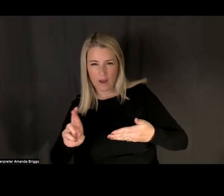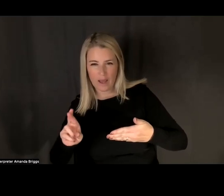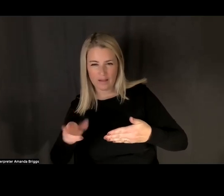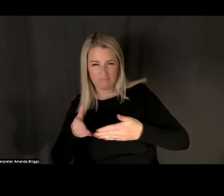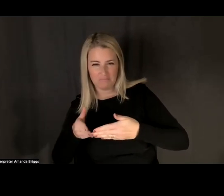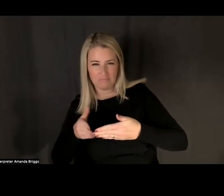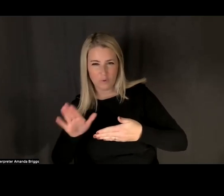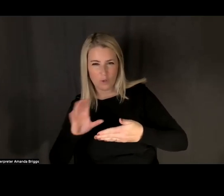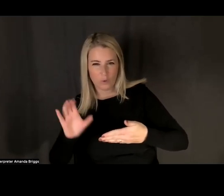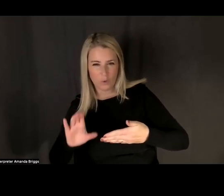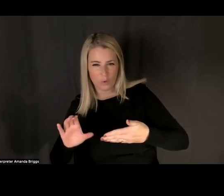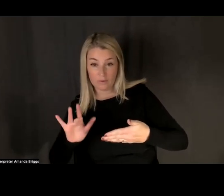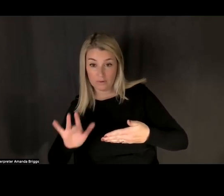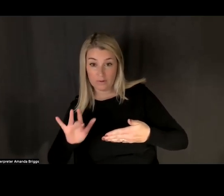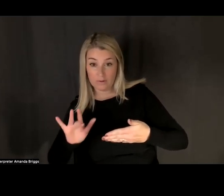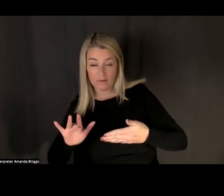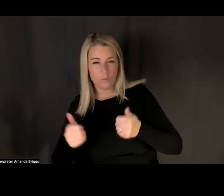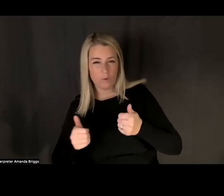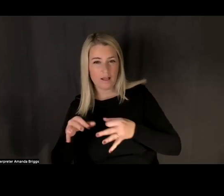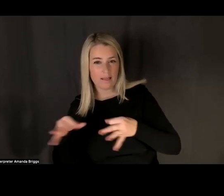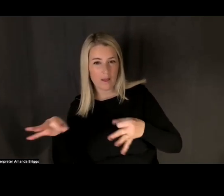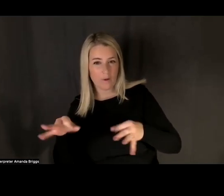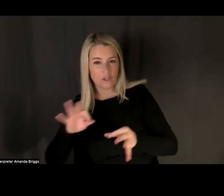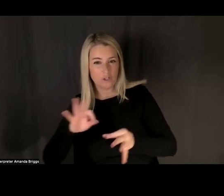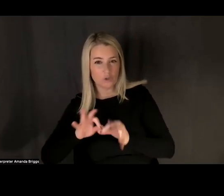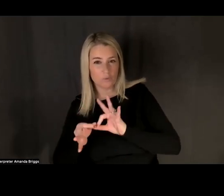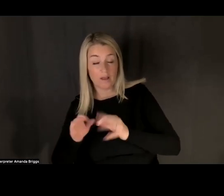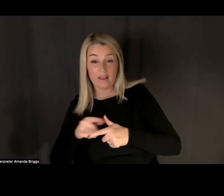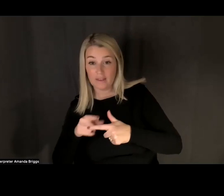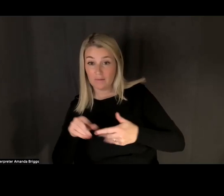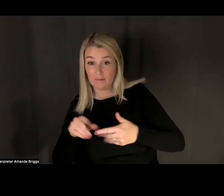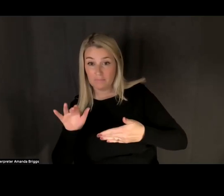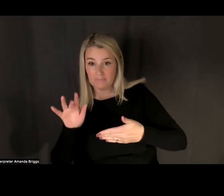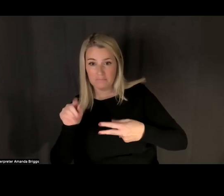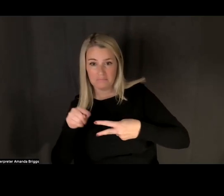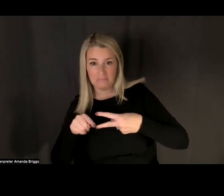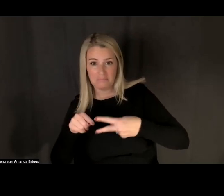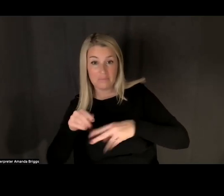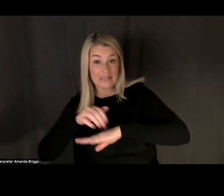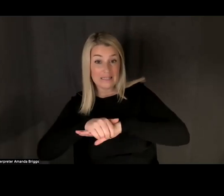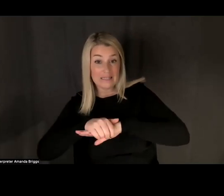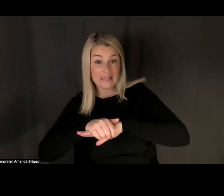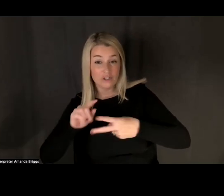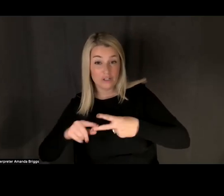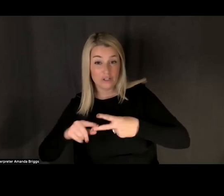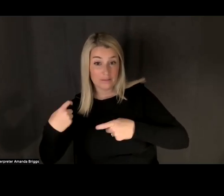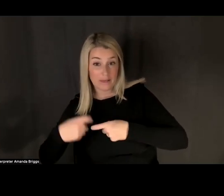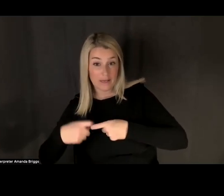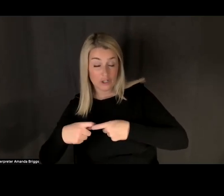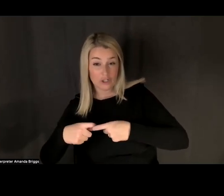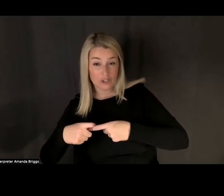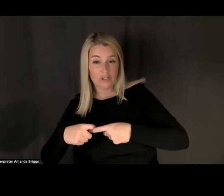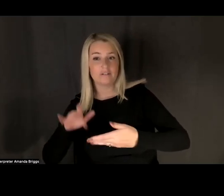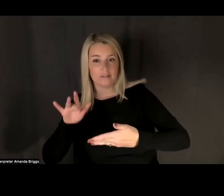screen. Select Language Interpretation, then choose English or Spanish and click Done.